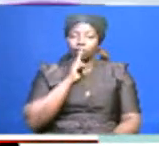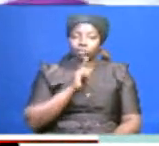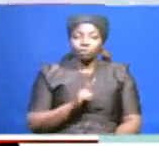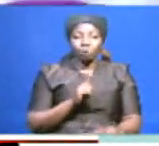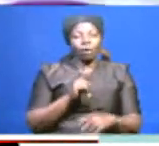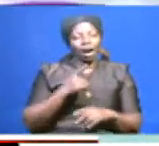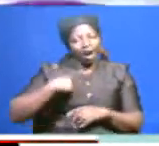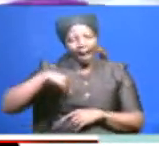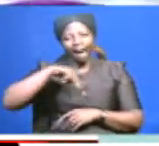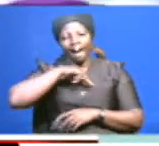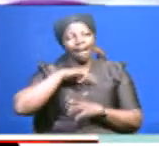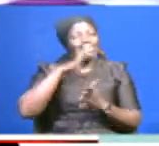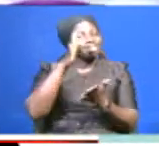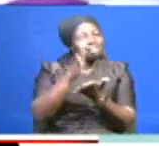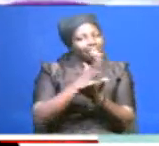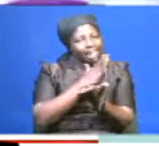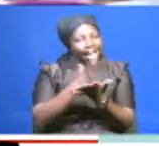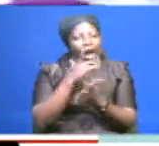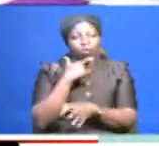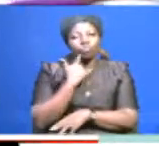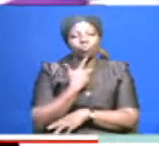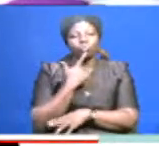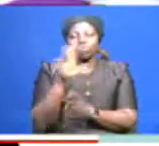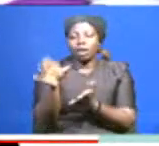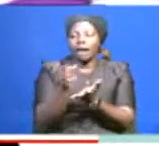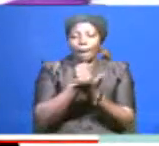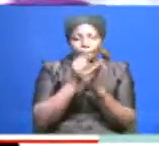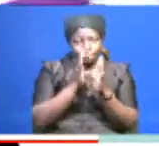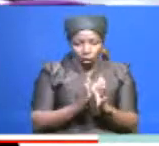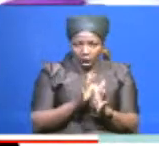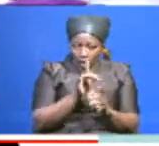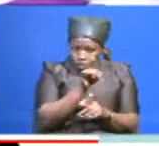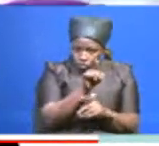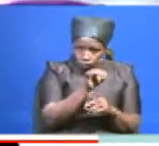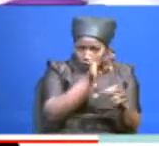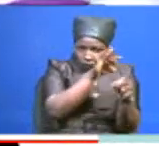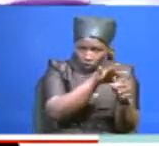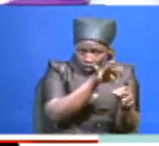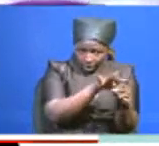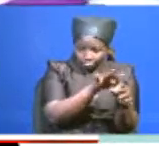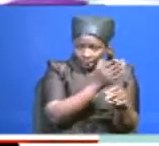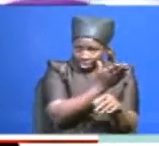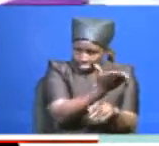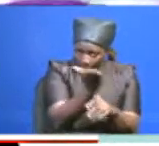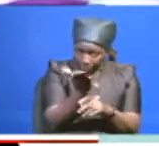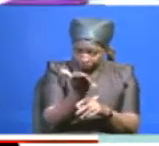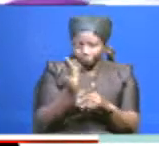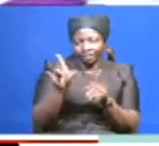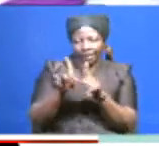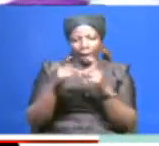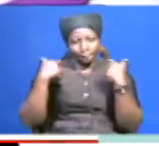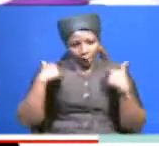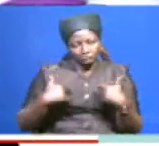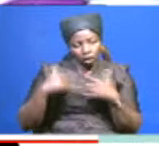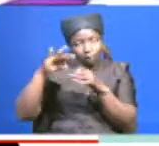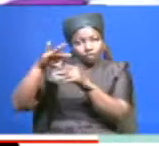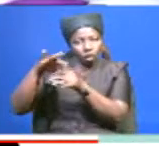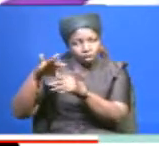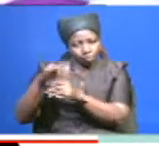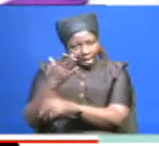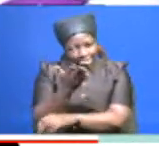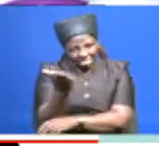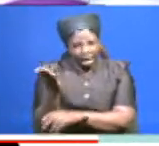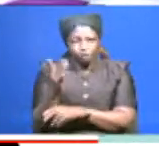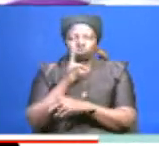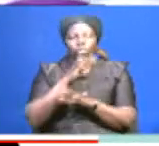share the employer. Nyinyi mmechaguliwa na hawa, na mimi pia nimechaguliwa na hawa. Sisi wote